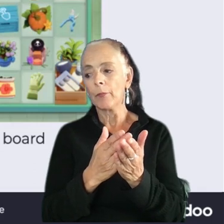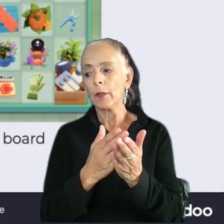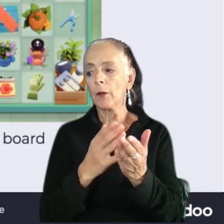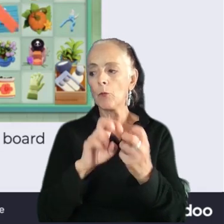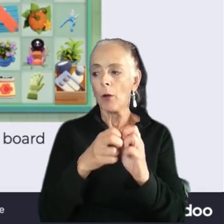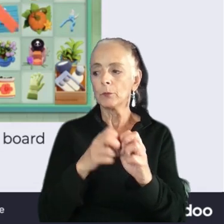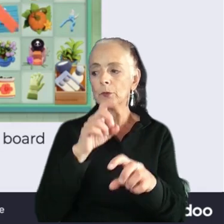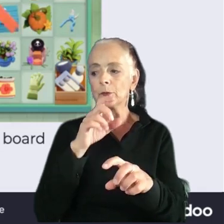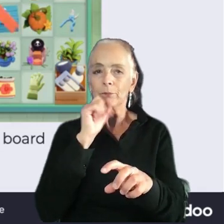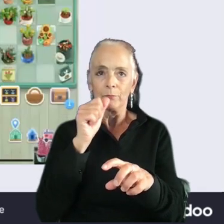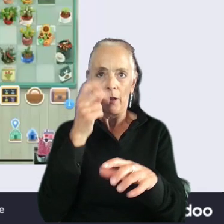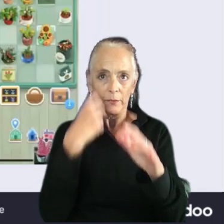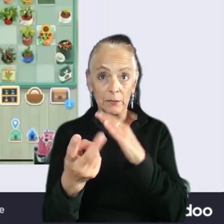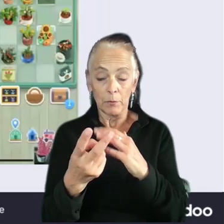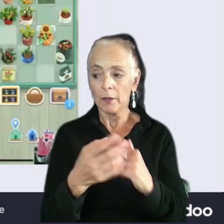anticipate.